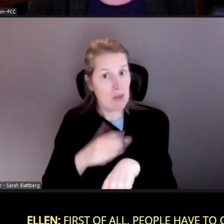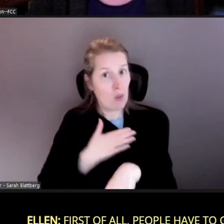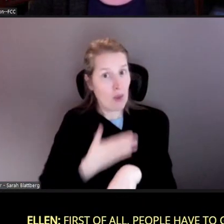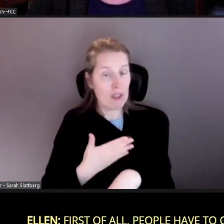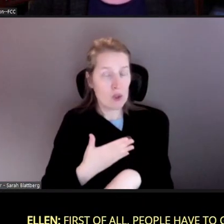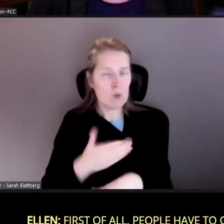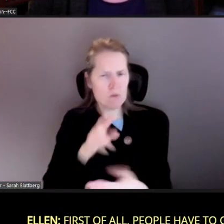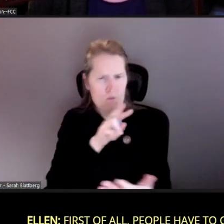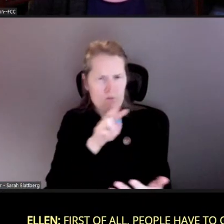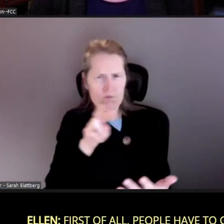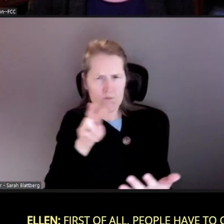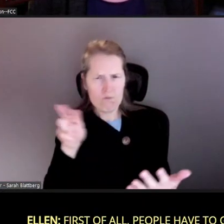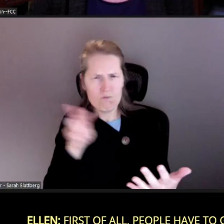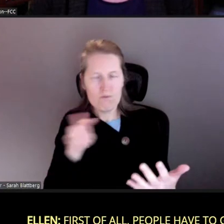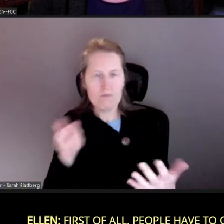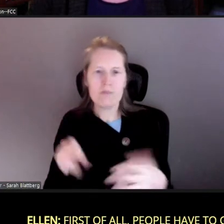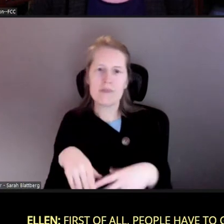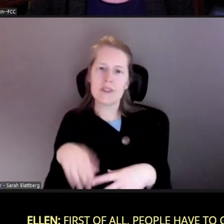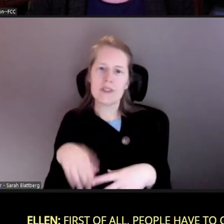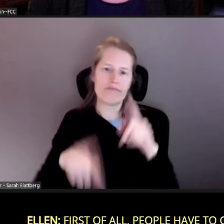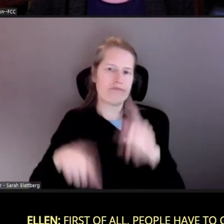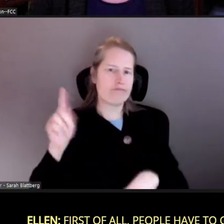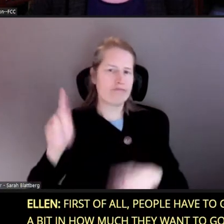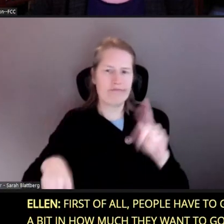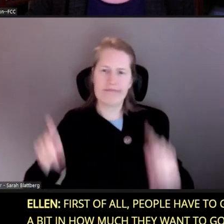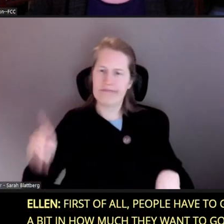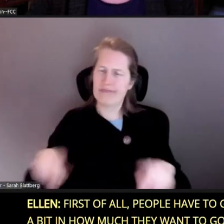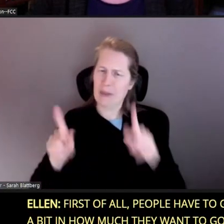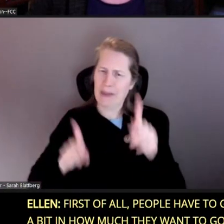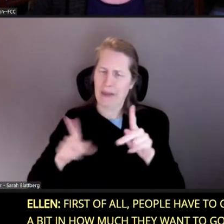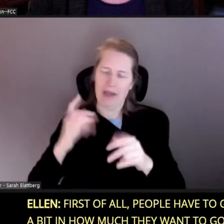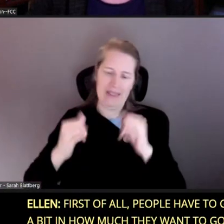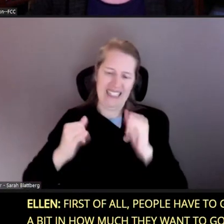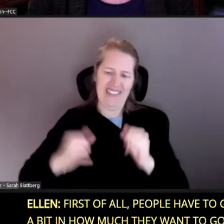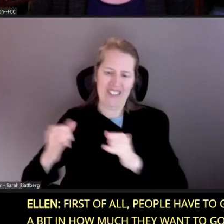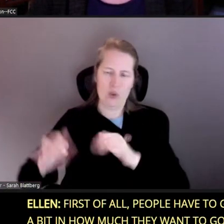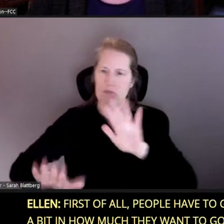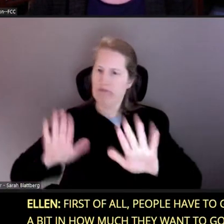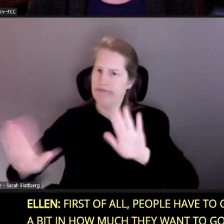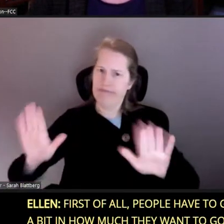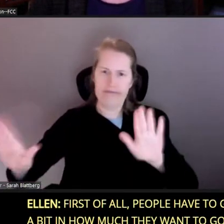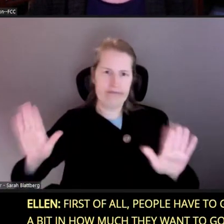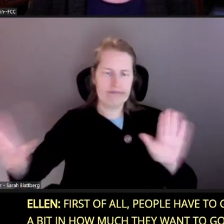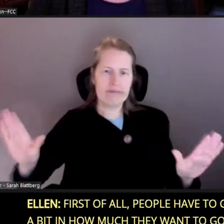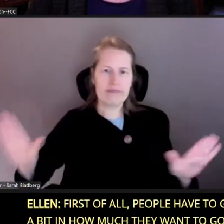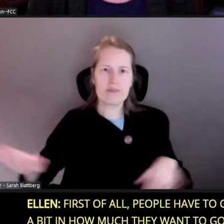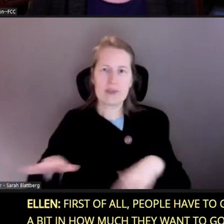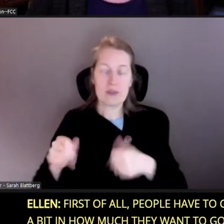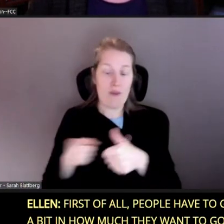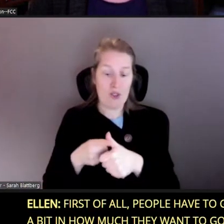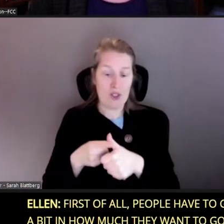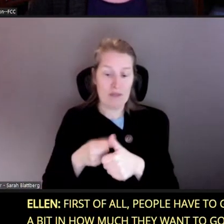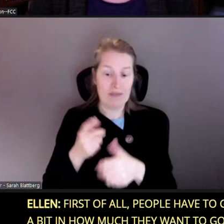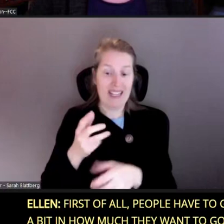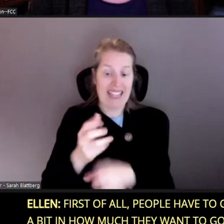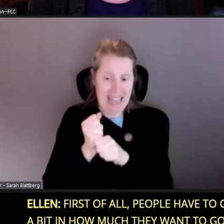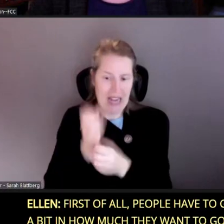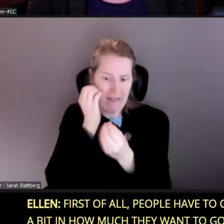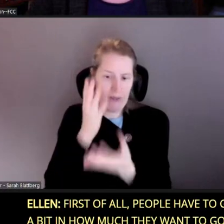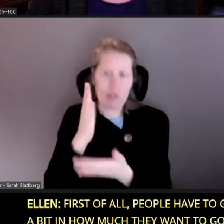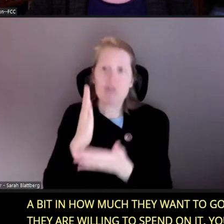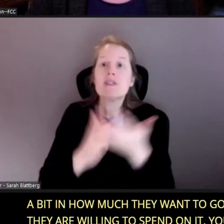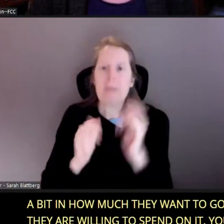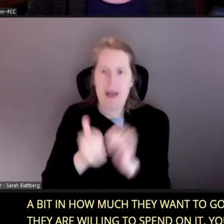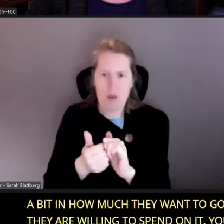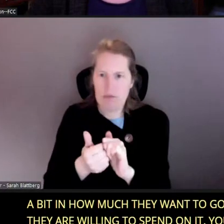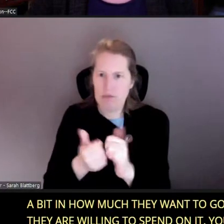it. So you get lots and lots of individual differences in terms of that seeking out of information. But they have to get the information at some